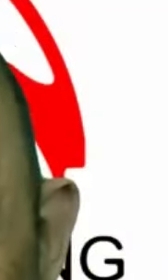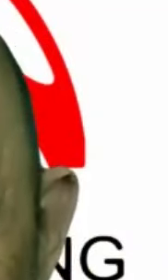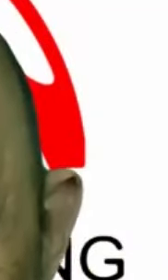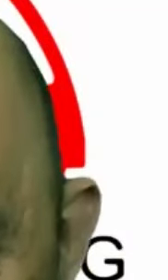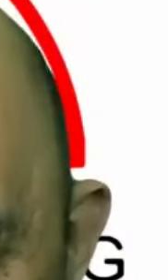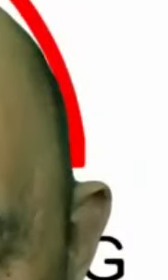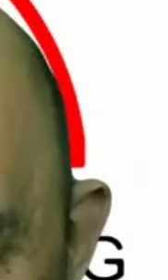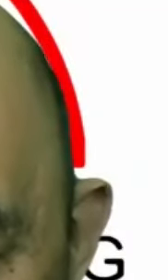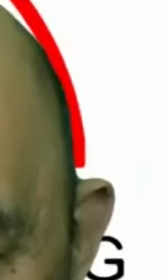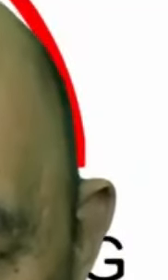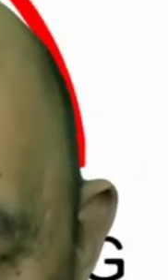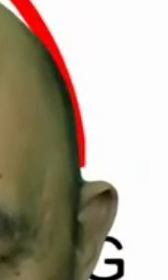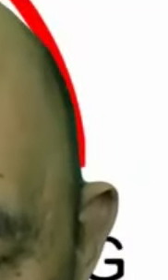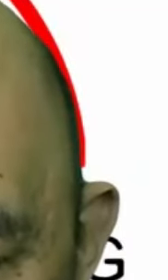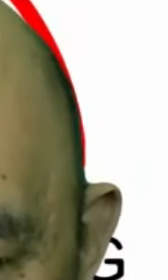Hello.